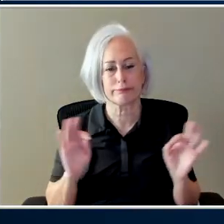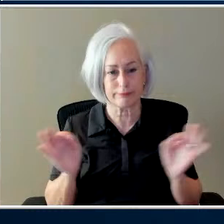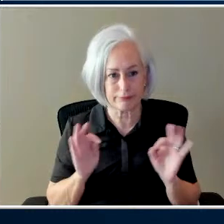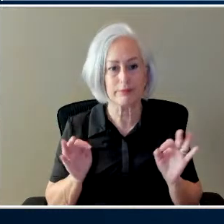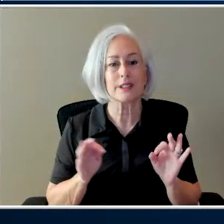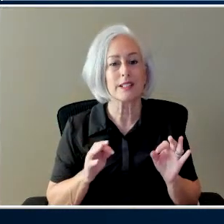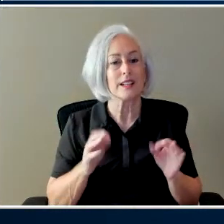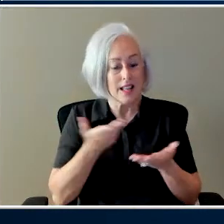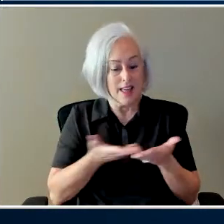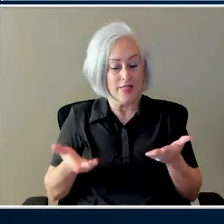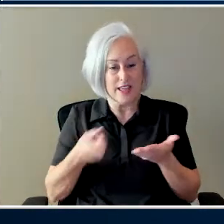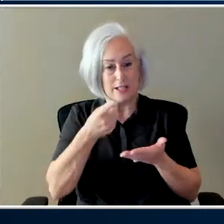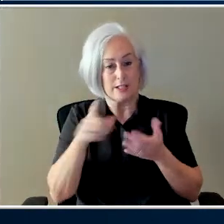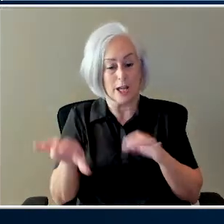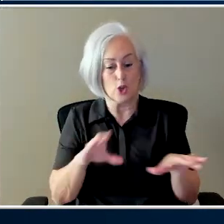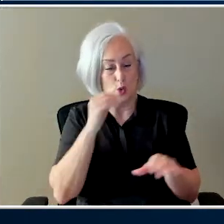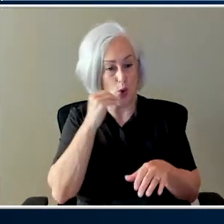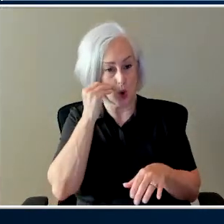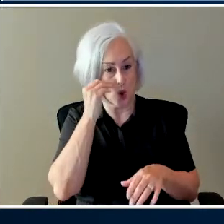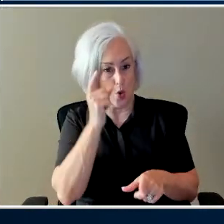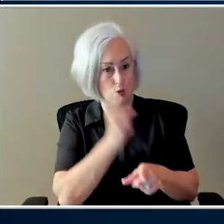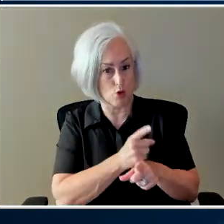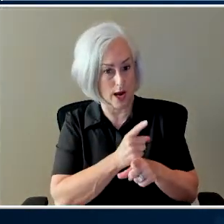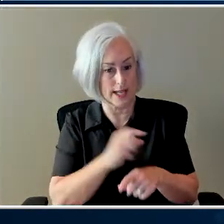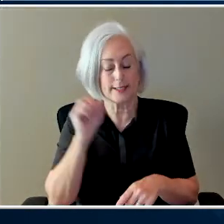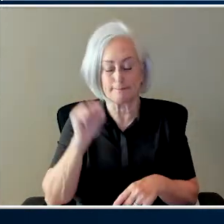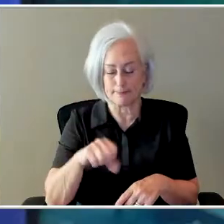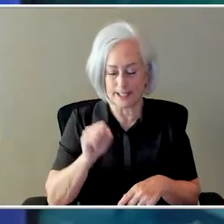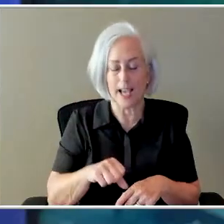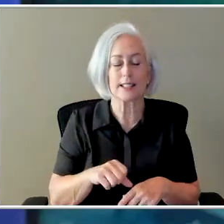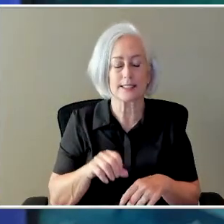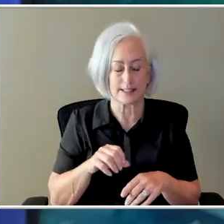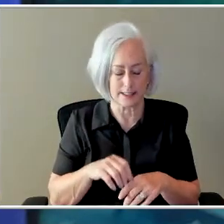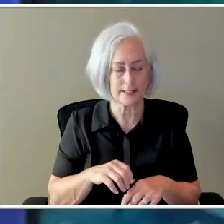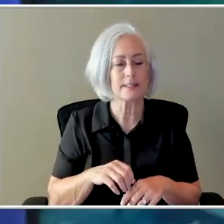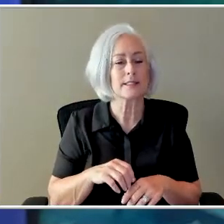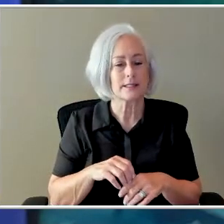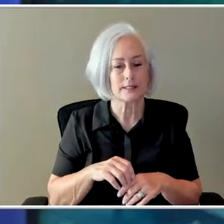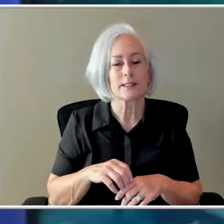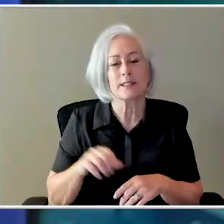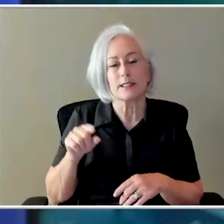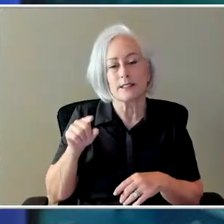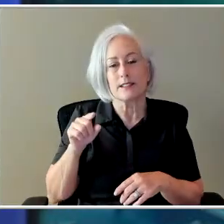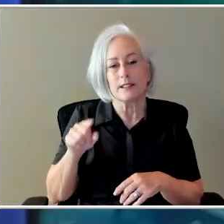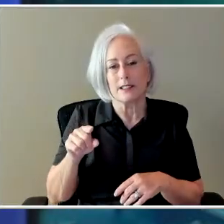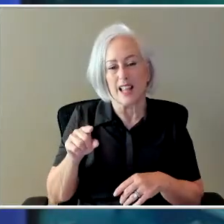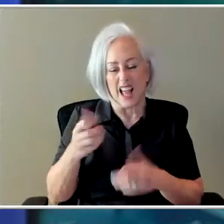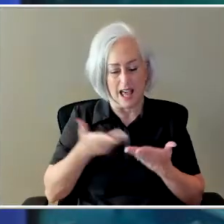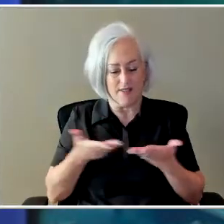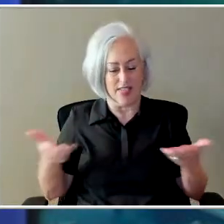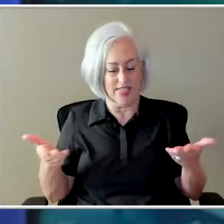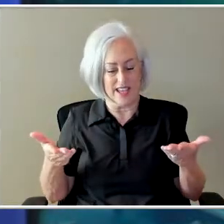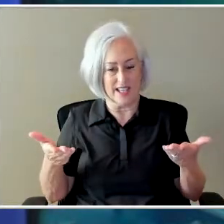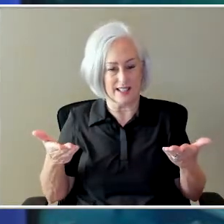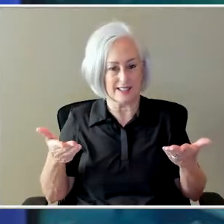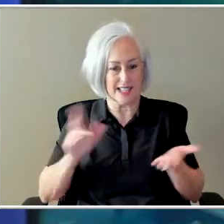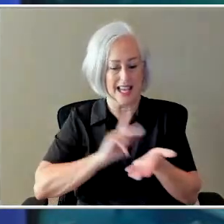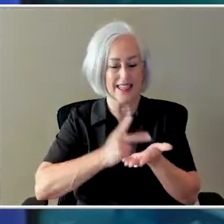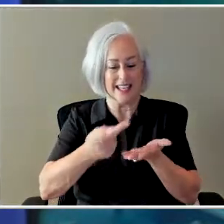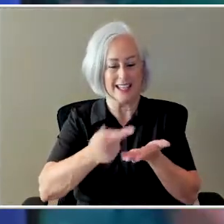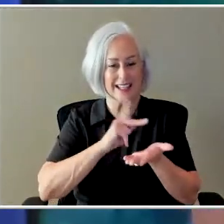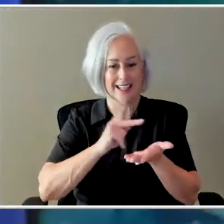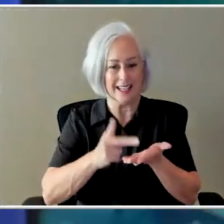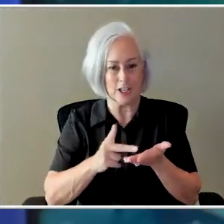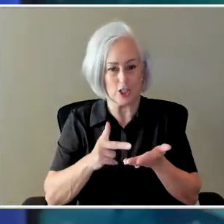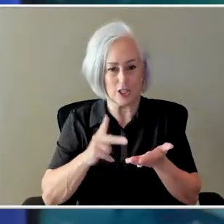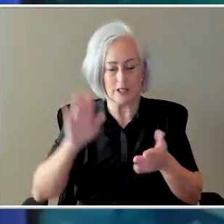doing at home, Right. moving things from counters to counters, and yeah, they had hid stuff all over the kitchen in the rehab room, and I had to find it and